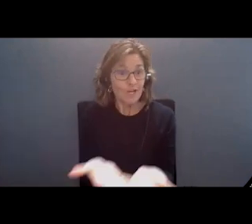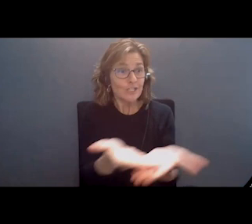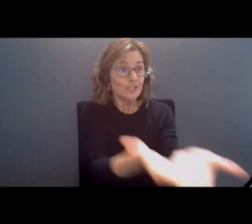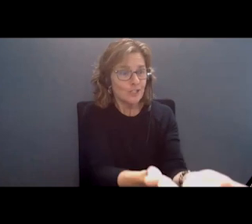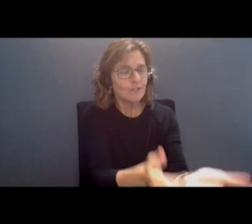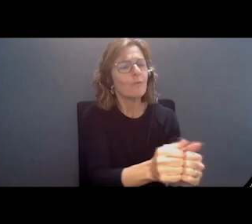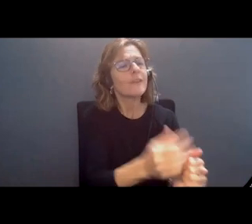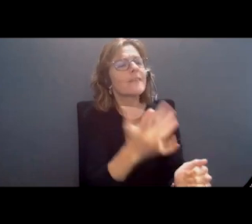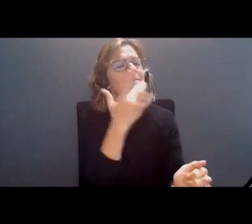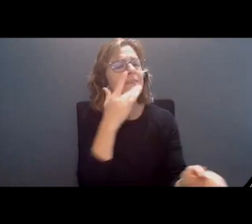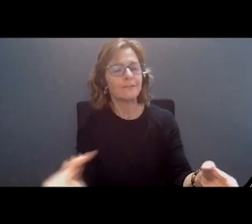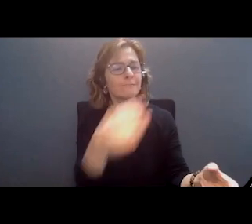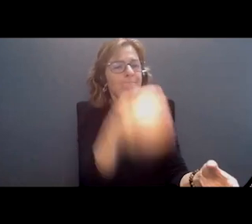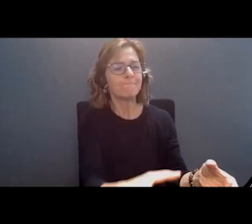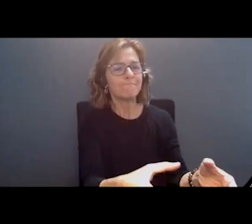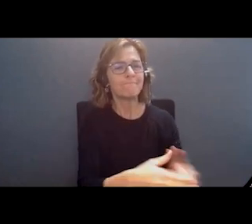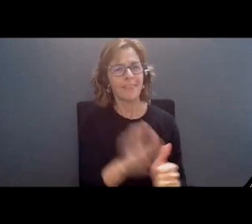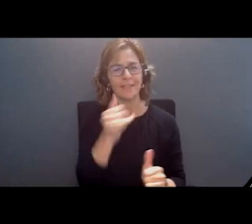Next slide.